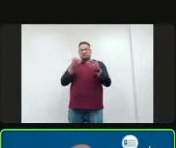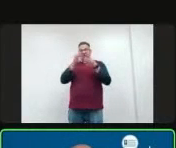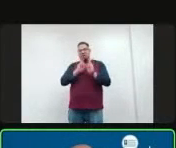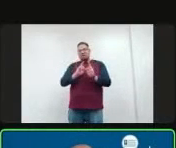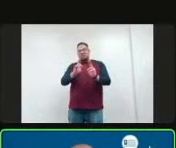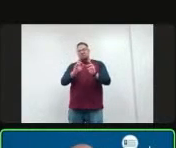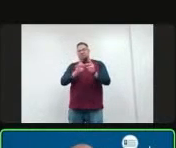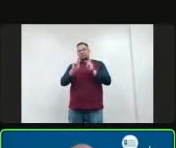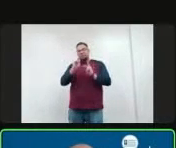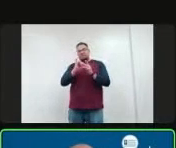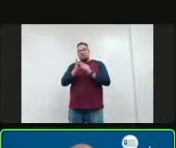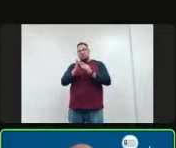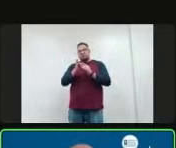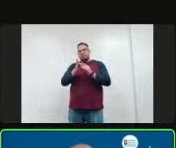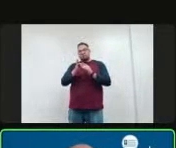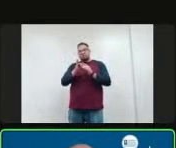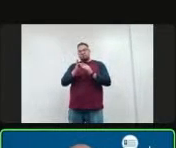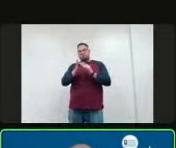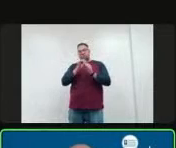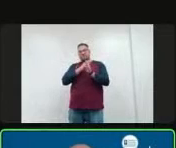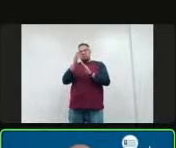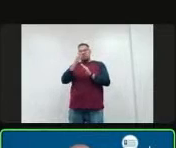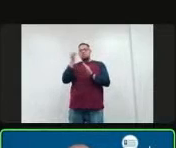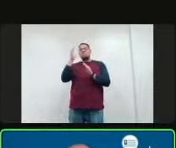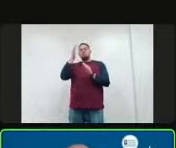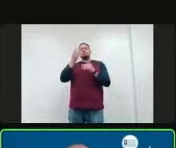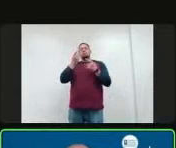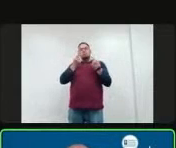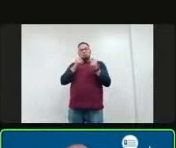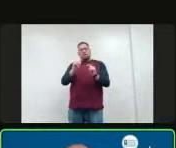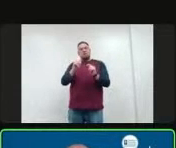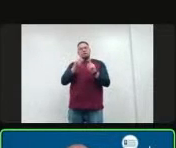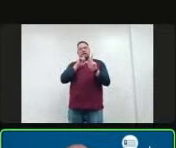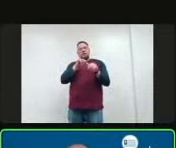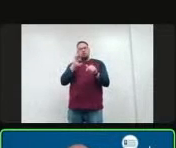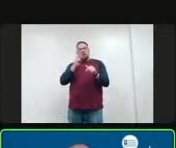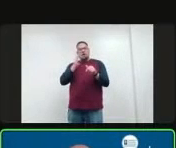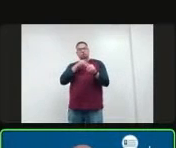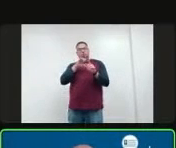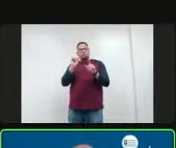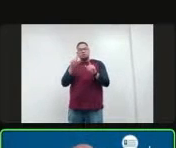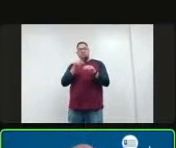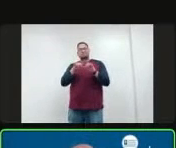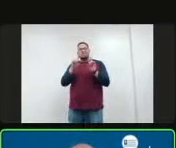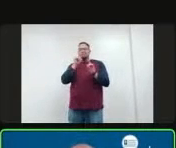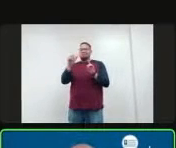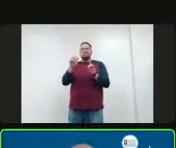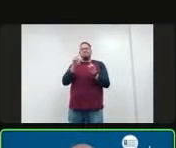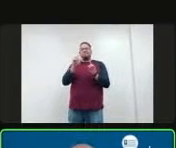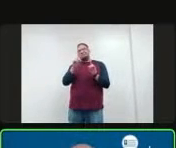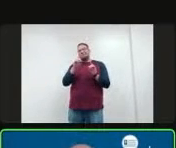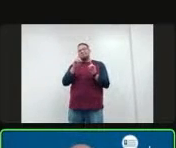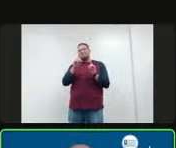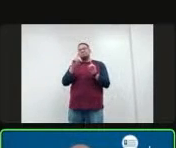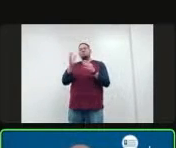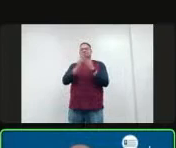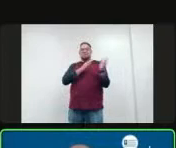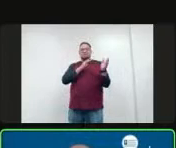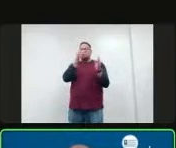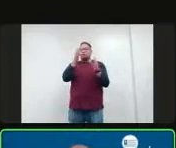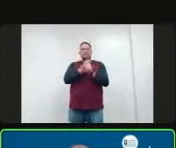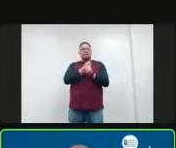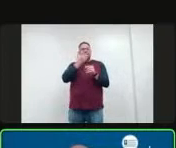professionals, and they will try to answer our questions, but they're not really prepared, and we don't get the best